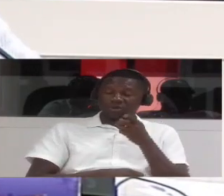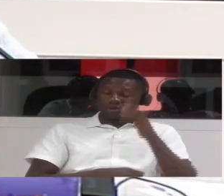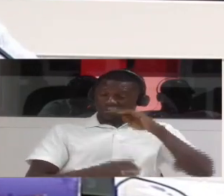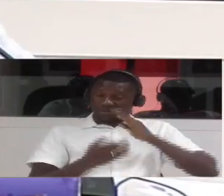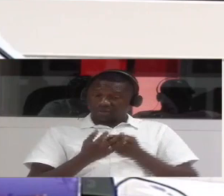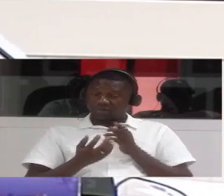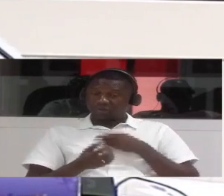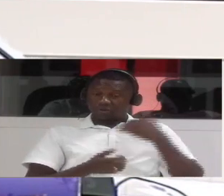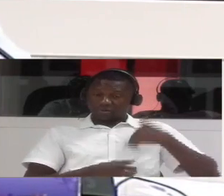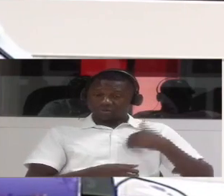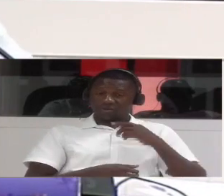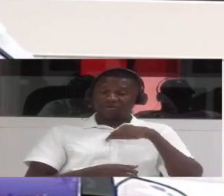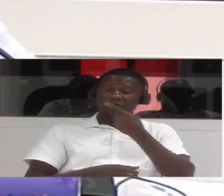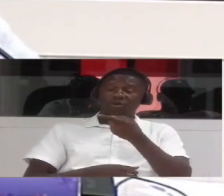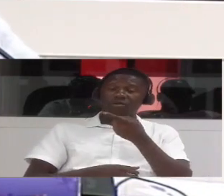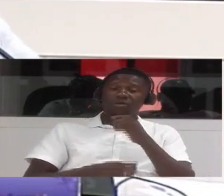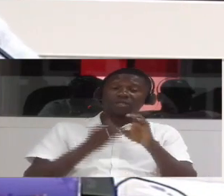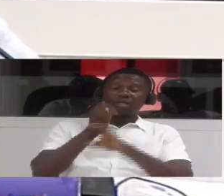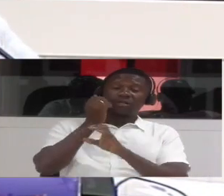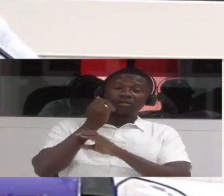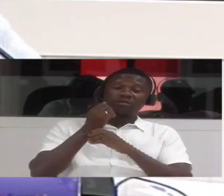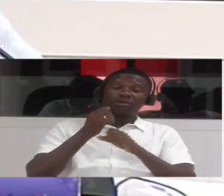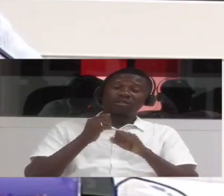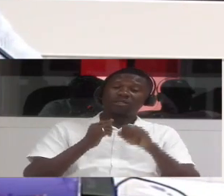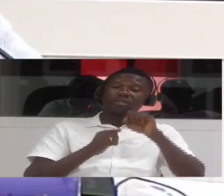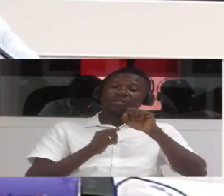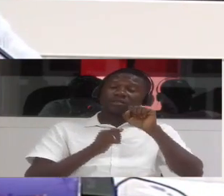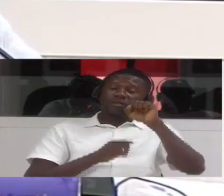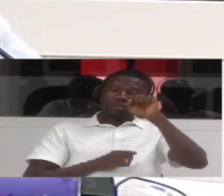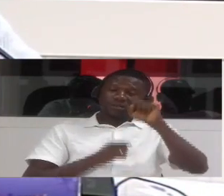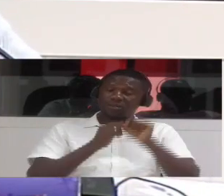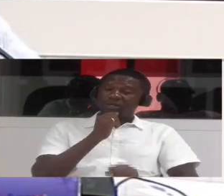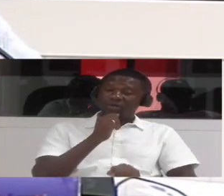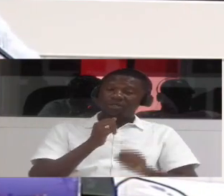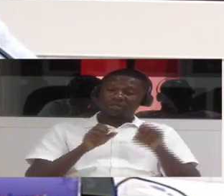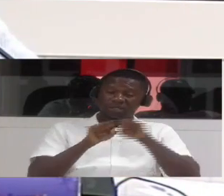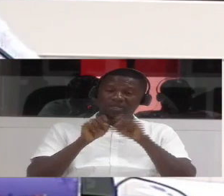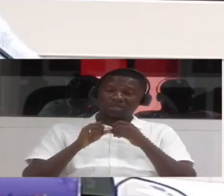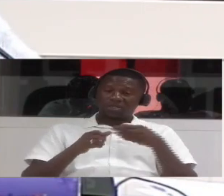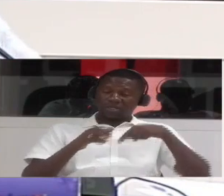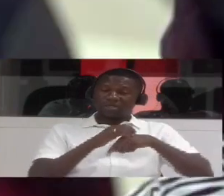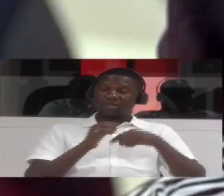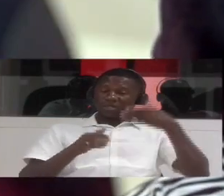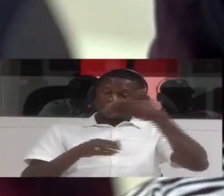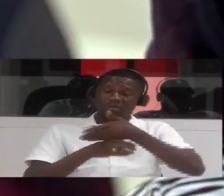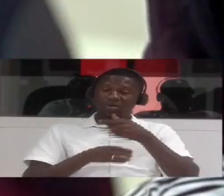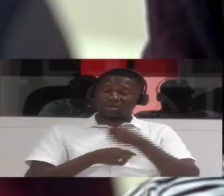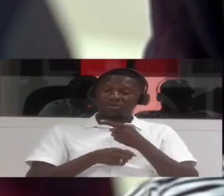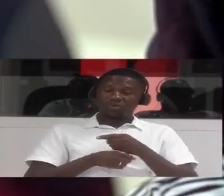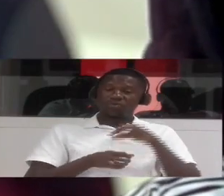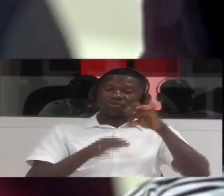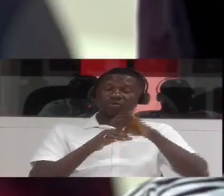some people from Casamance in southern Senegal came into the country to vote for JAMMEH.